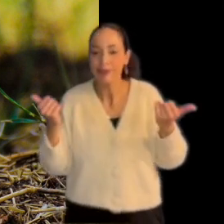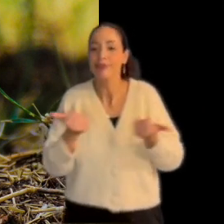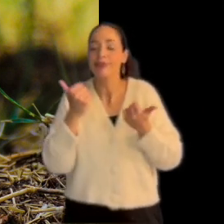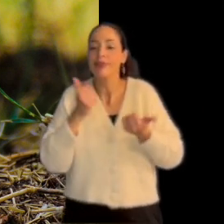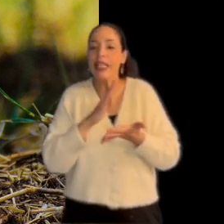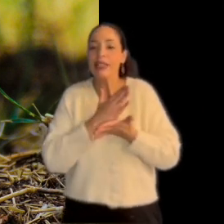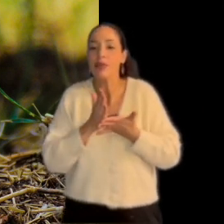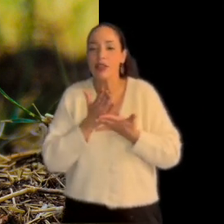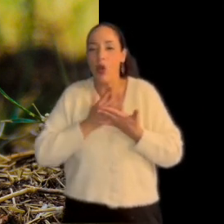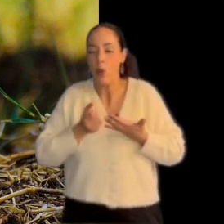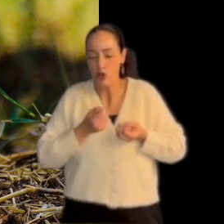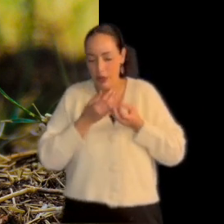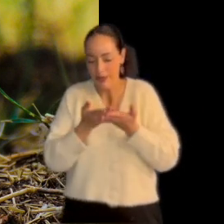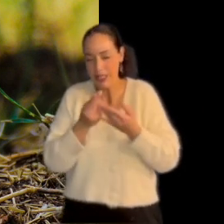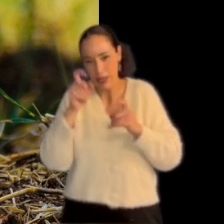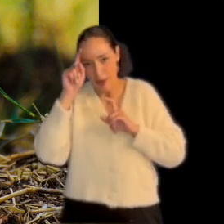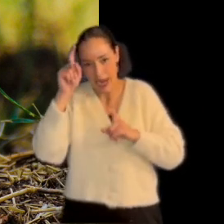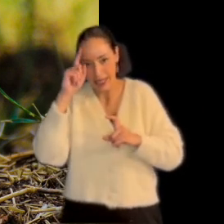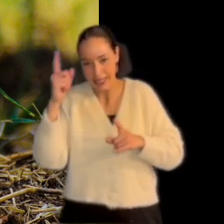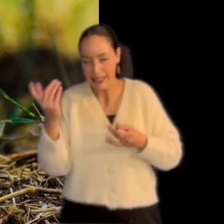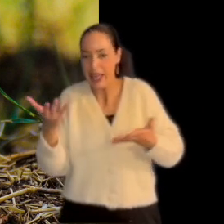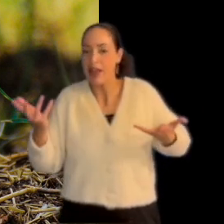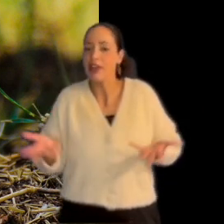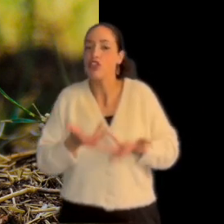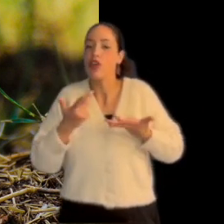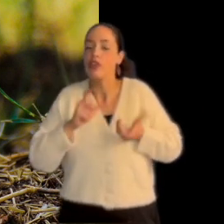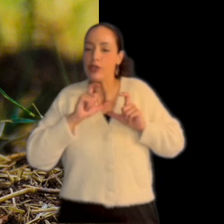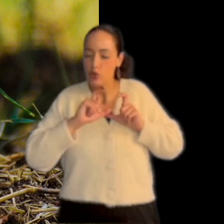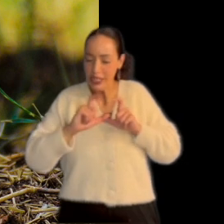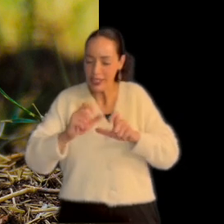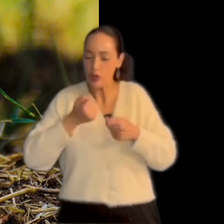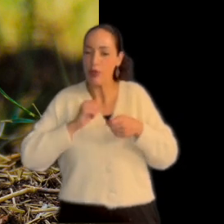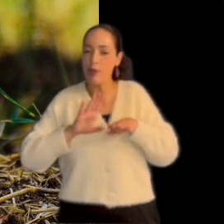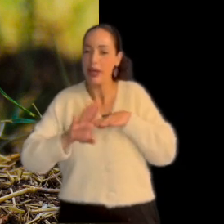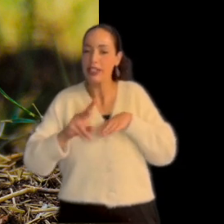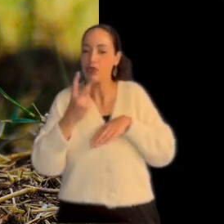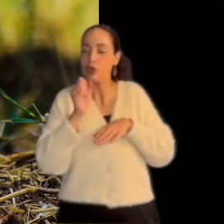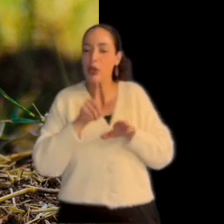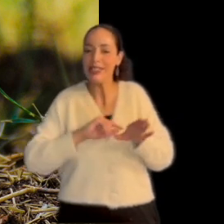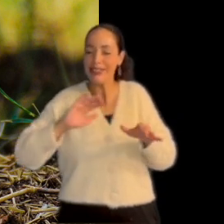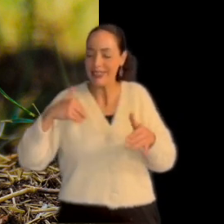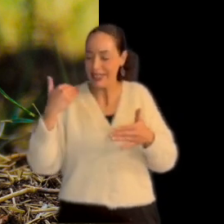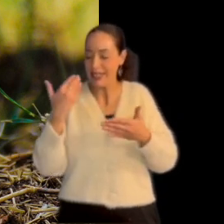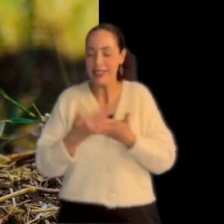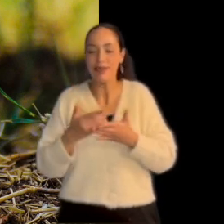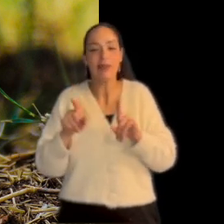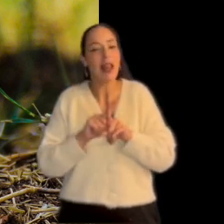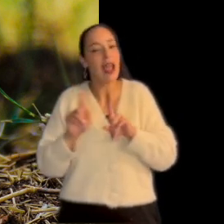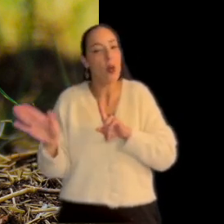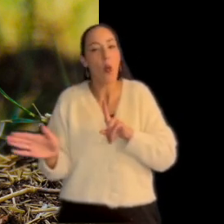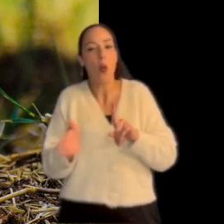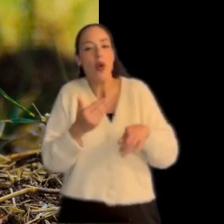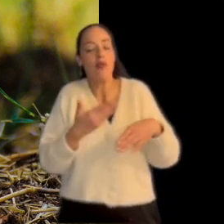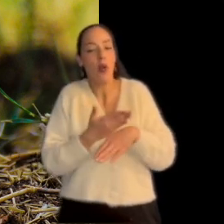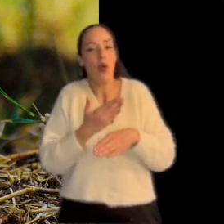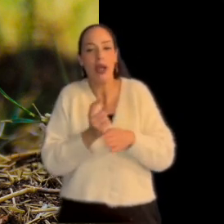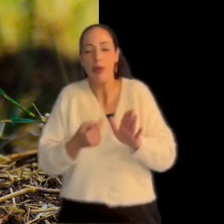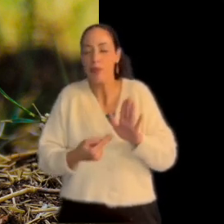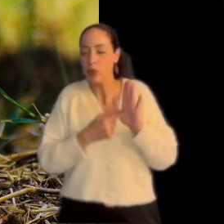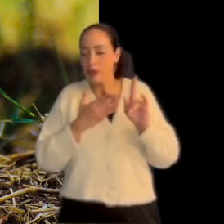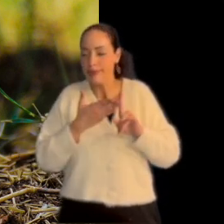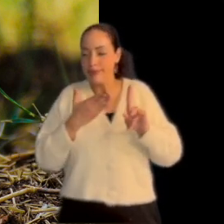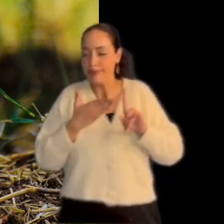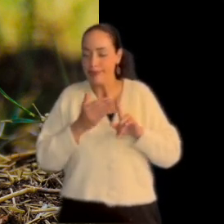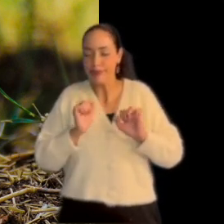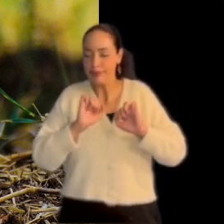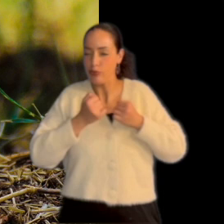years. As in all of our work, it is important to acknowledge that each of us will have our own ways of coping with the demands of this work, of mending our